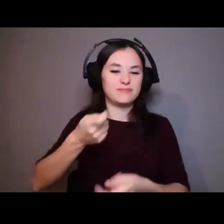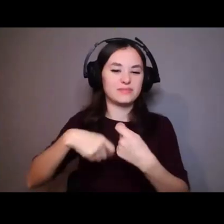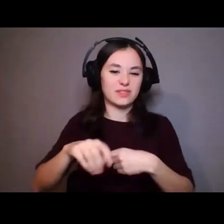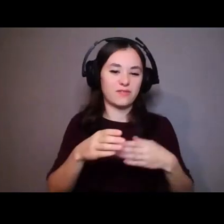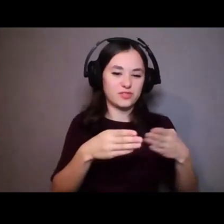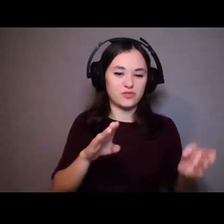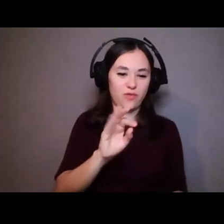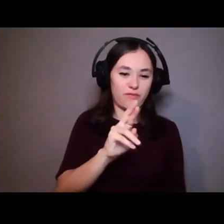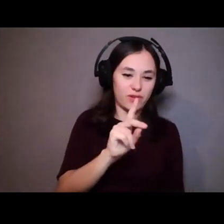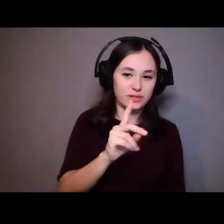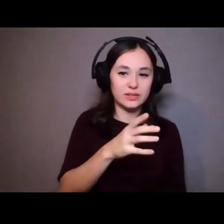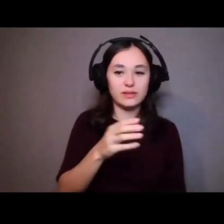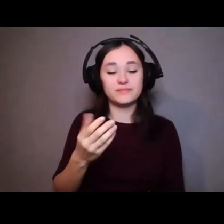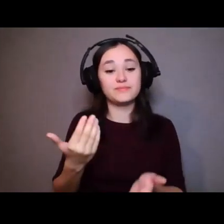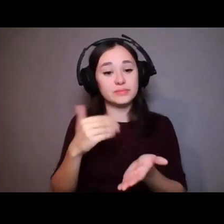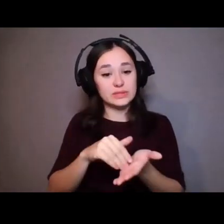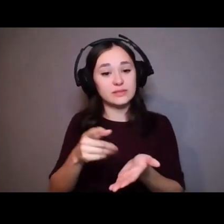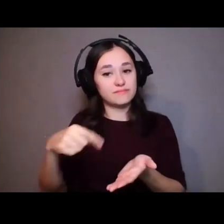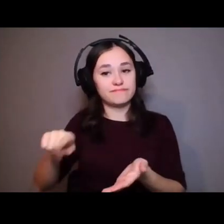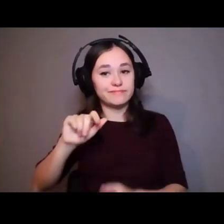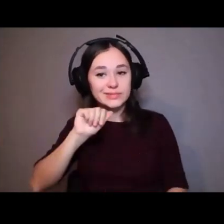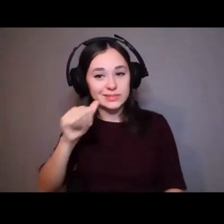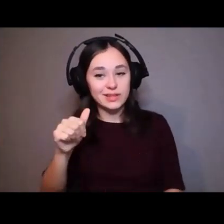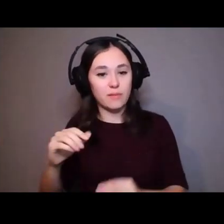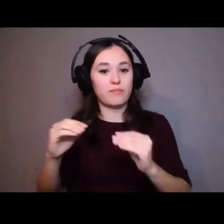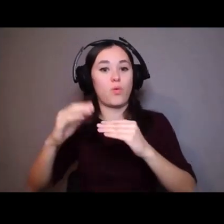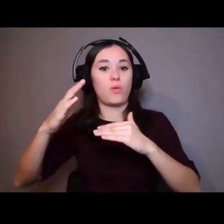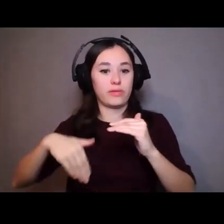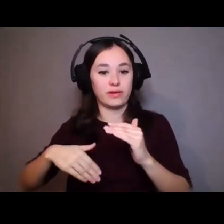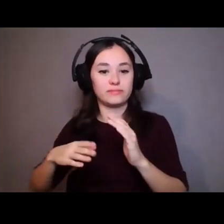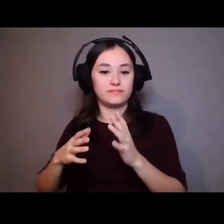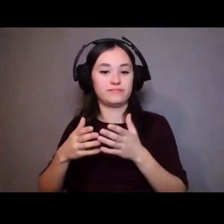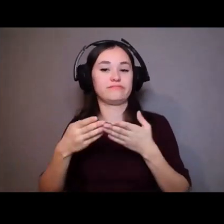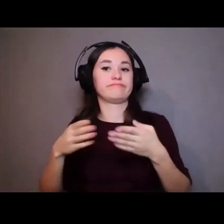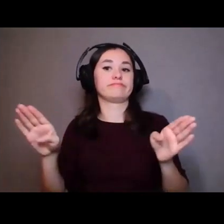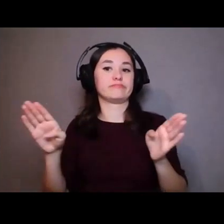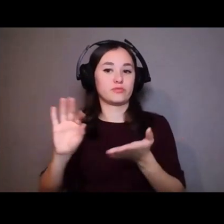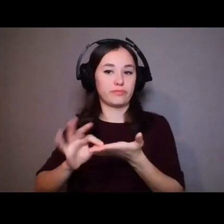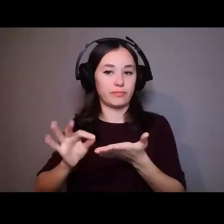the overall Medicaid benefit spending growth trend.